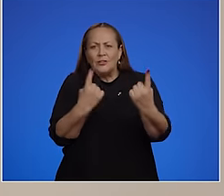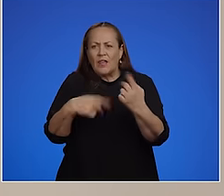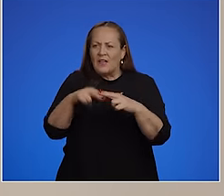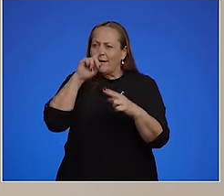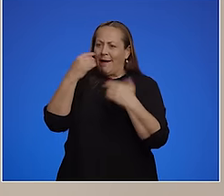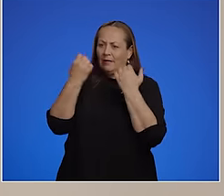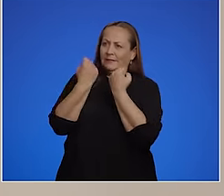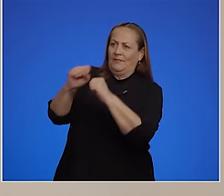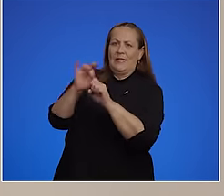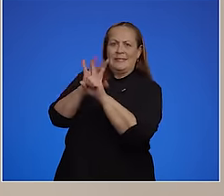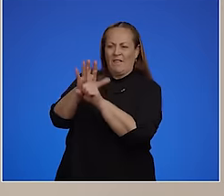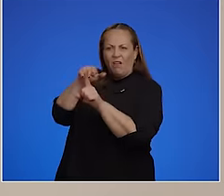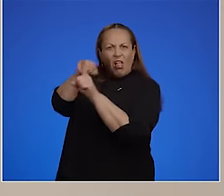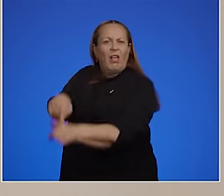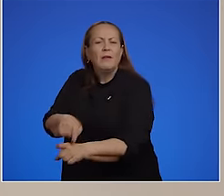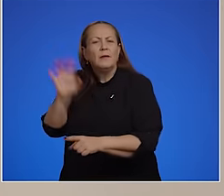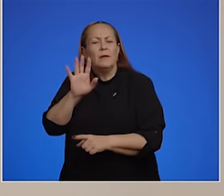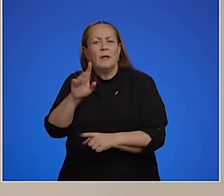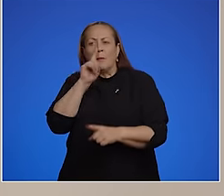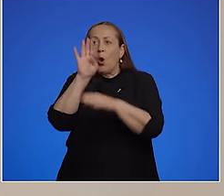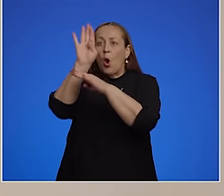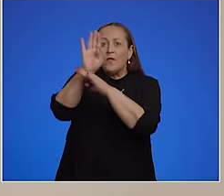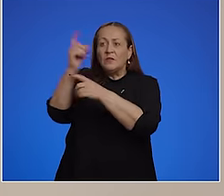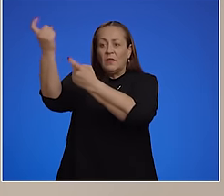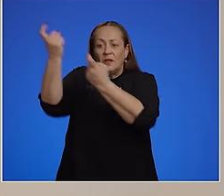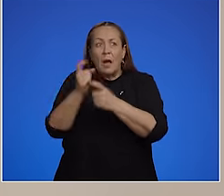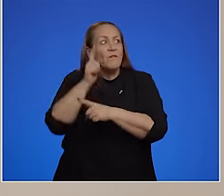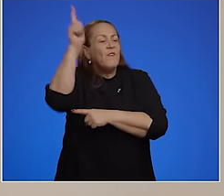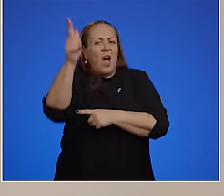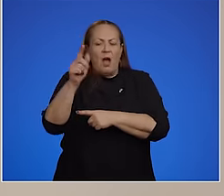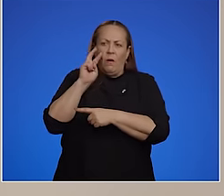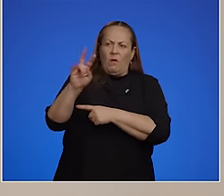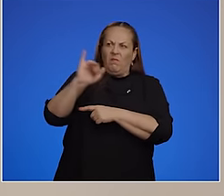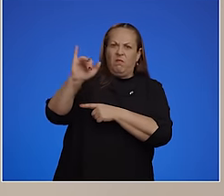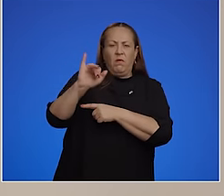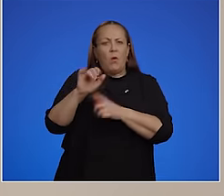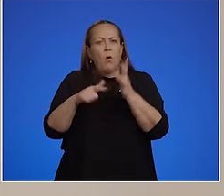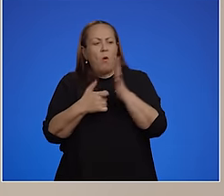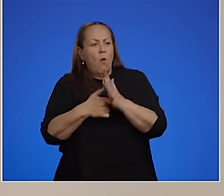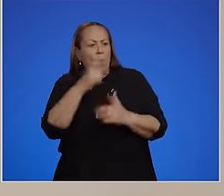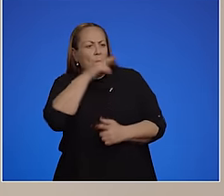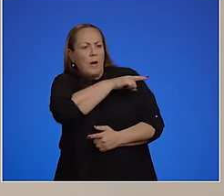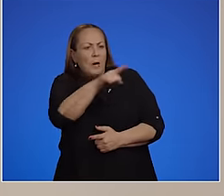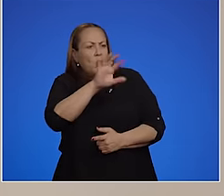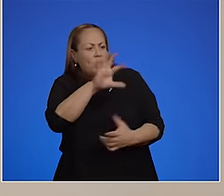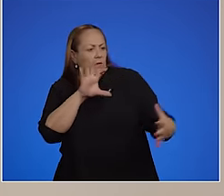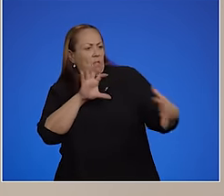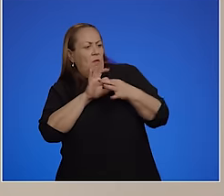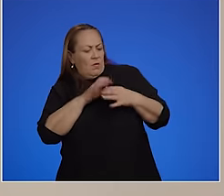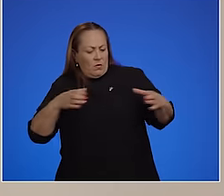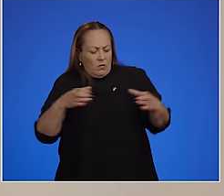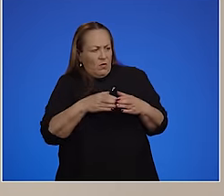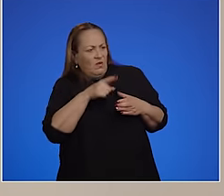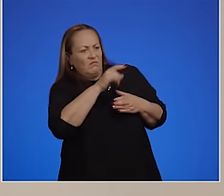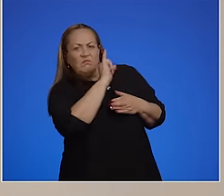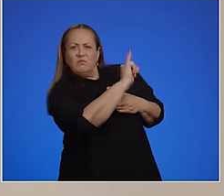defend themselves. Don't look at foreigners whose family and friends are far away, or don't look at people who aren't part of the official tribe. Don't